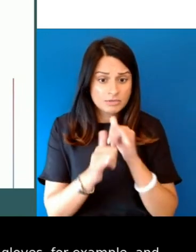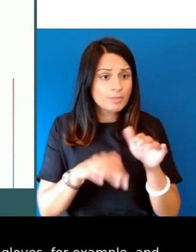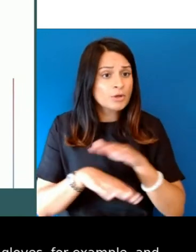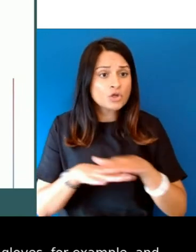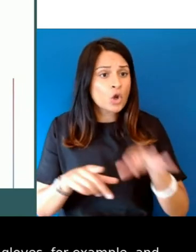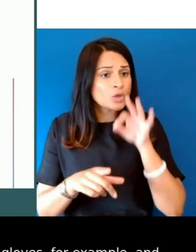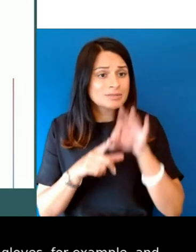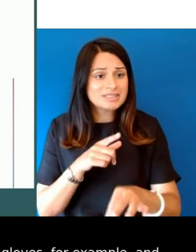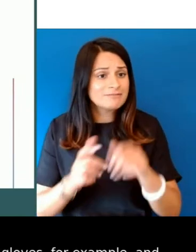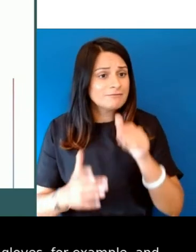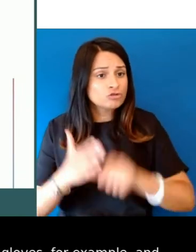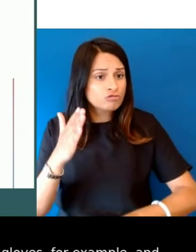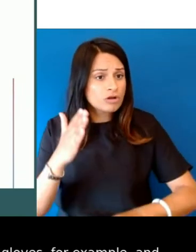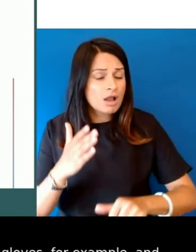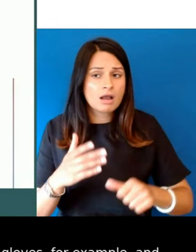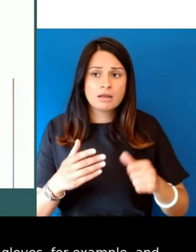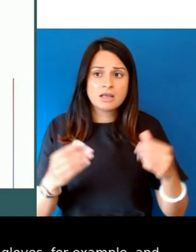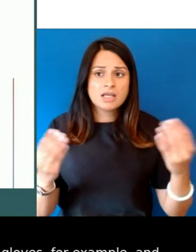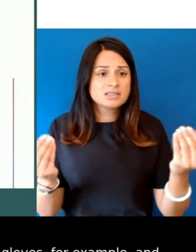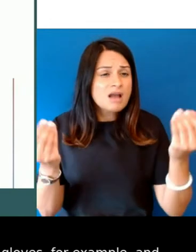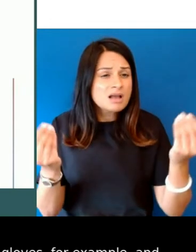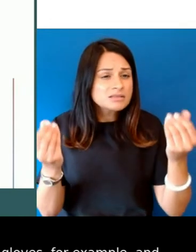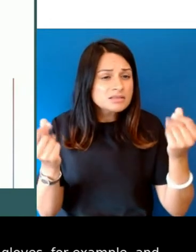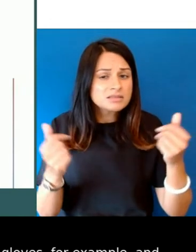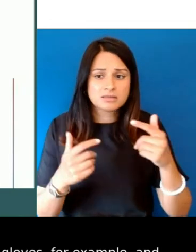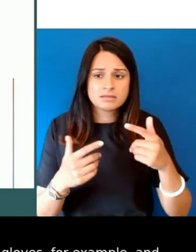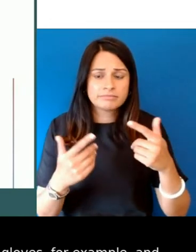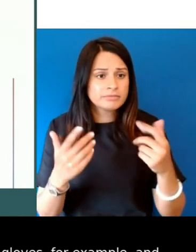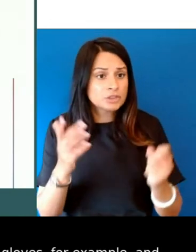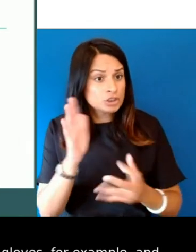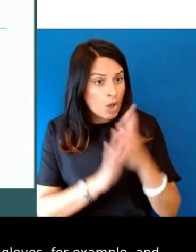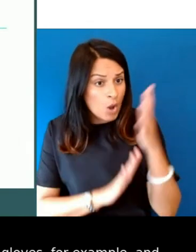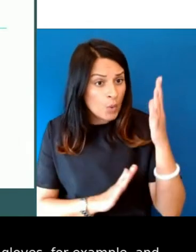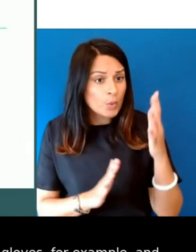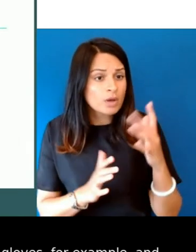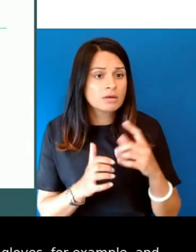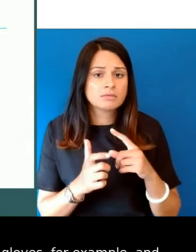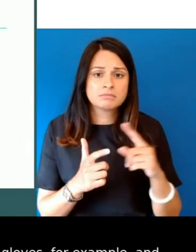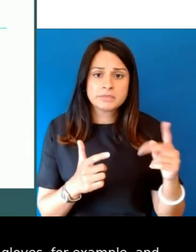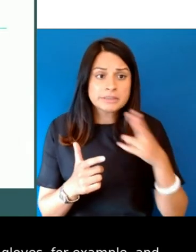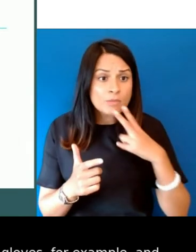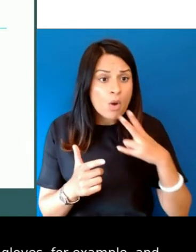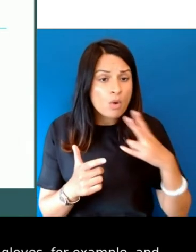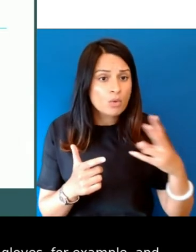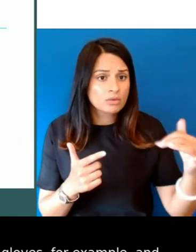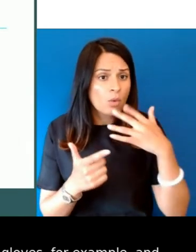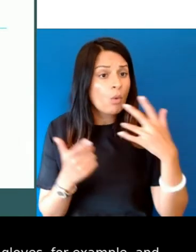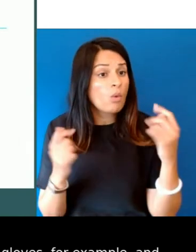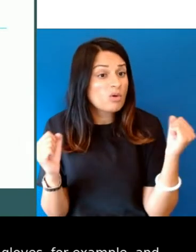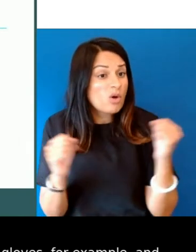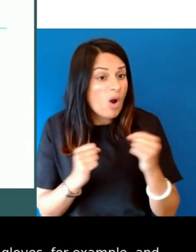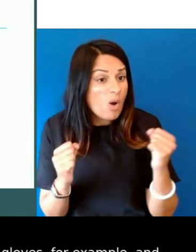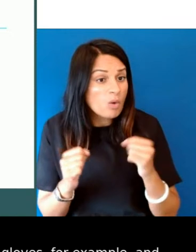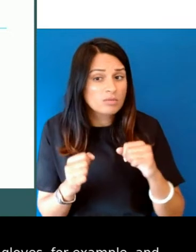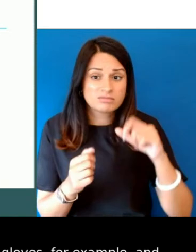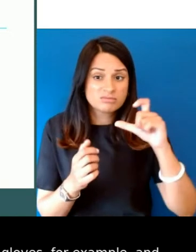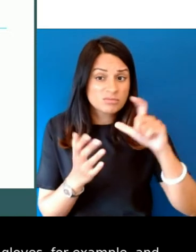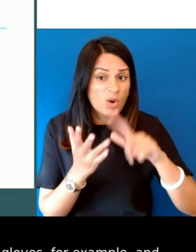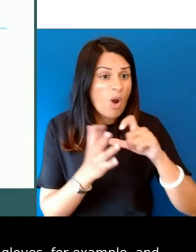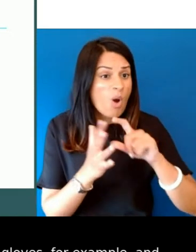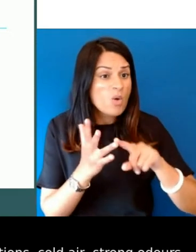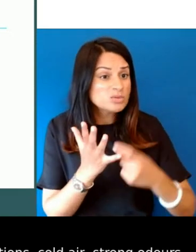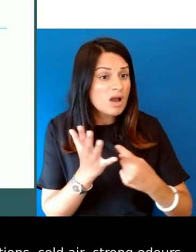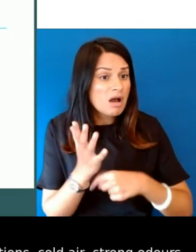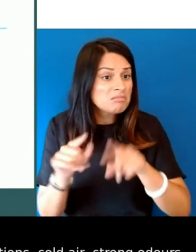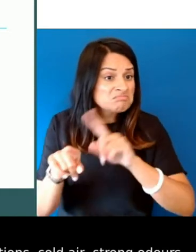dust viral infections and cold air strong loaders so how do we diagnose it exactly the same as